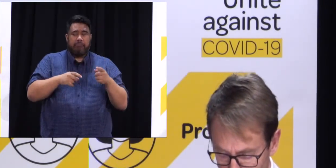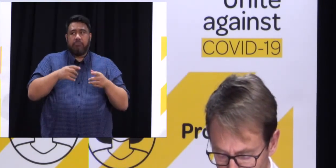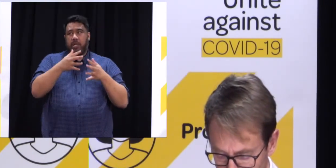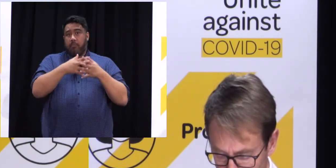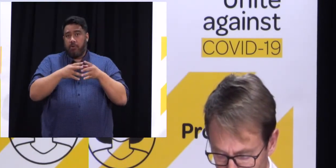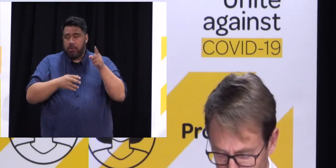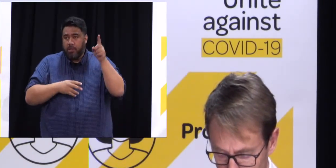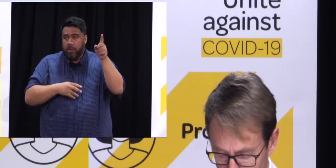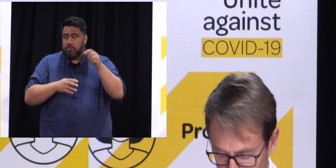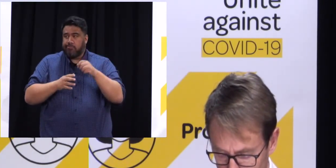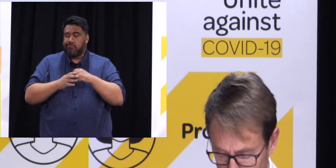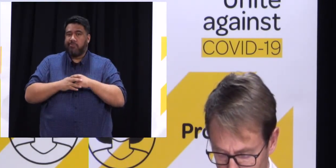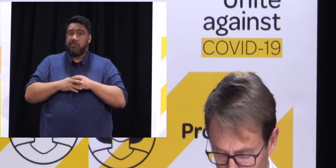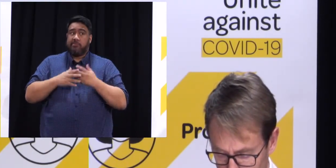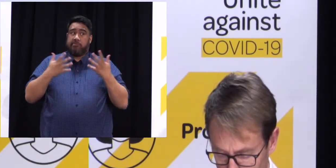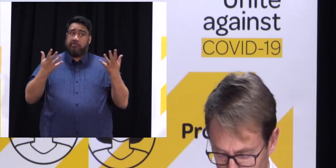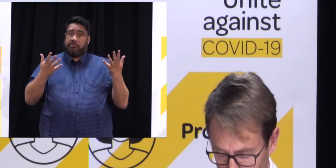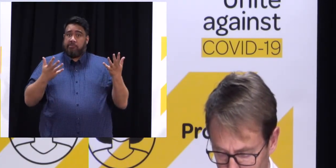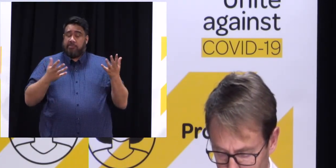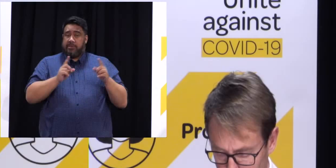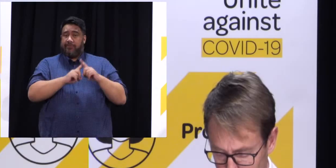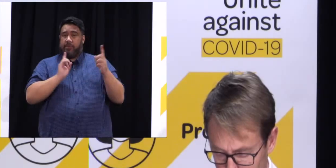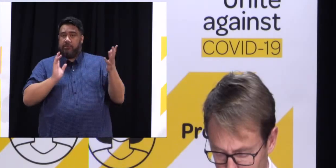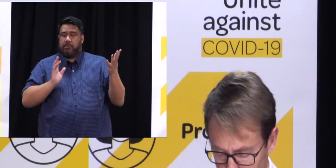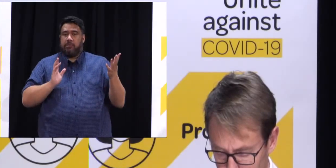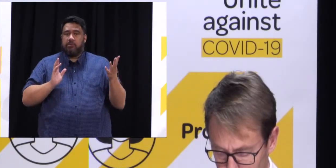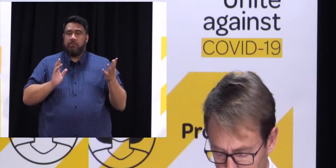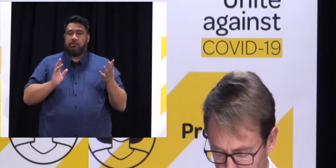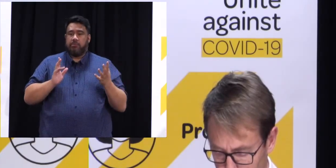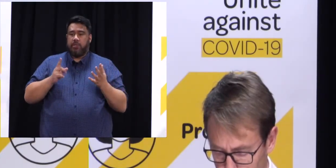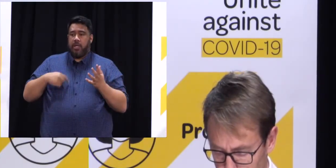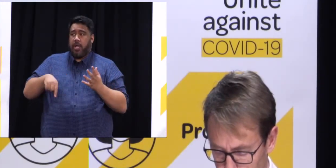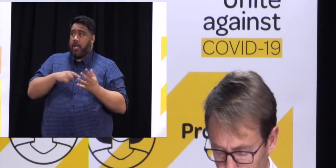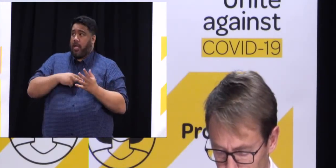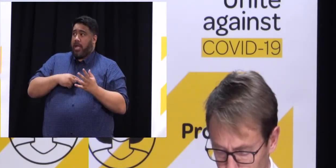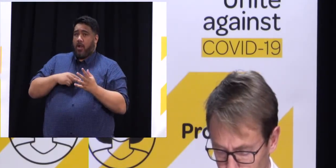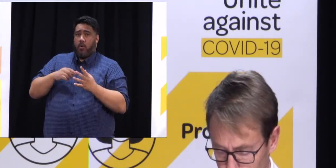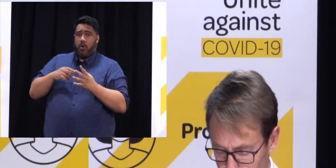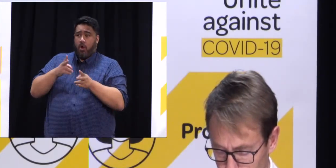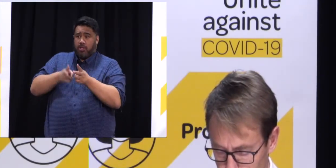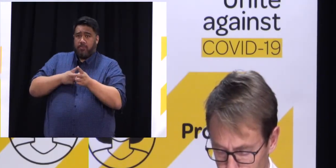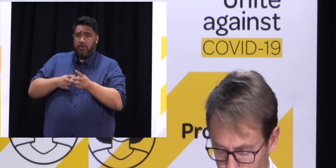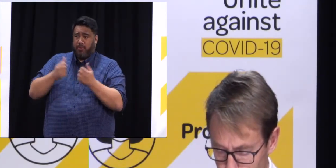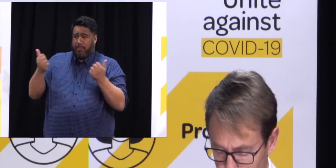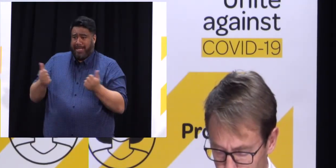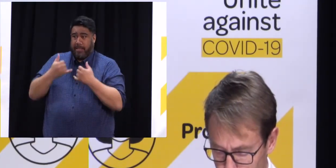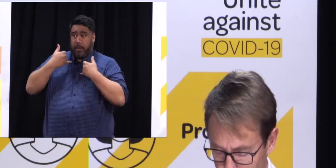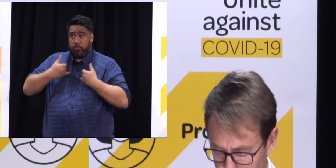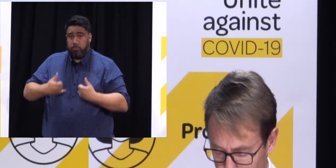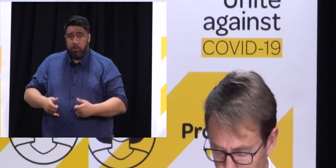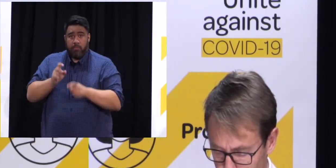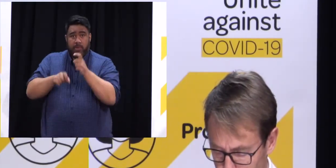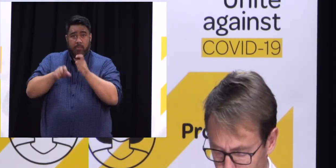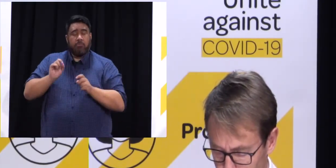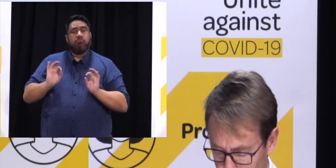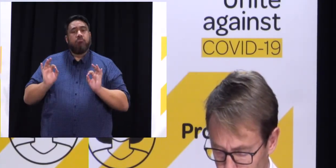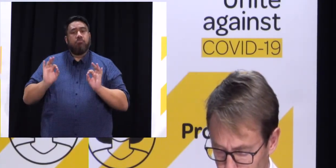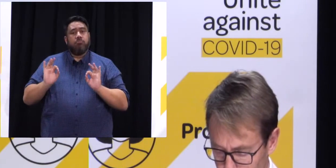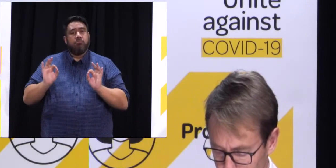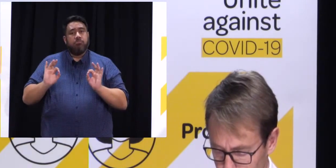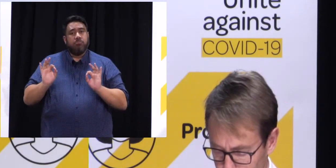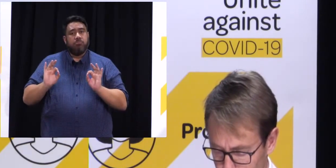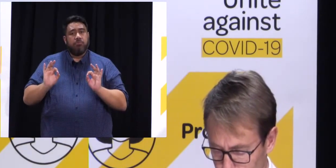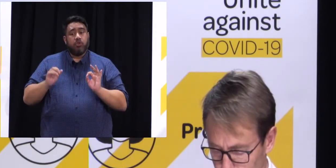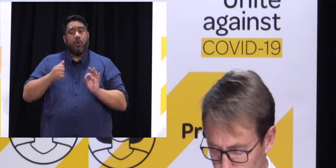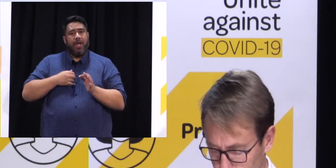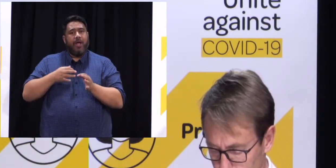and not had our people gravely ill and hospitalised and unfortunately losing their lives. So for now, the elimination